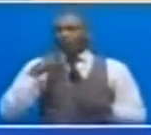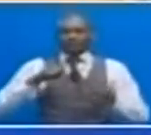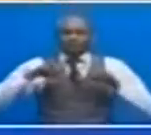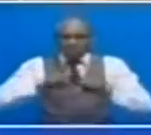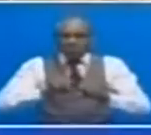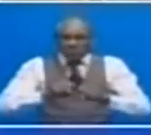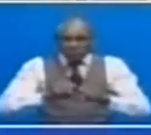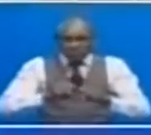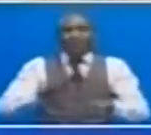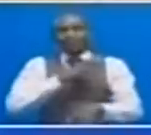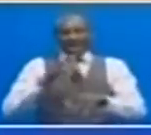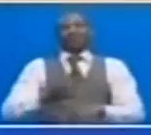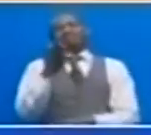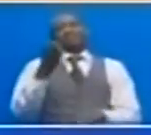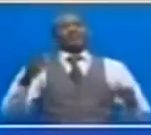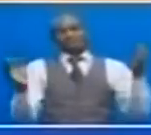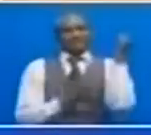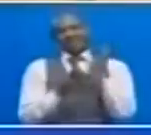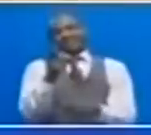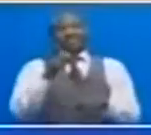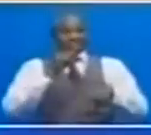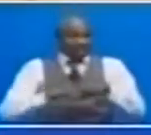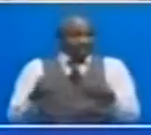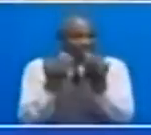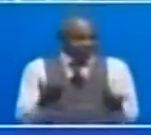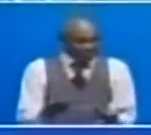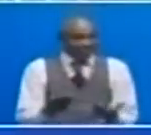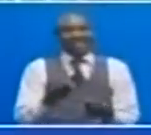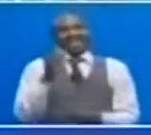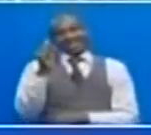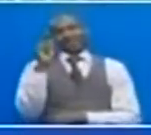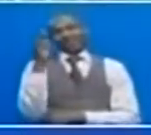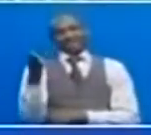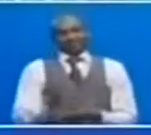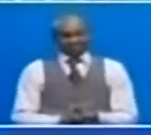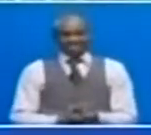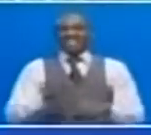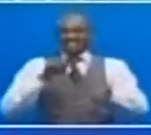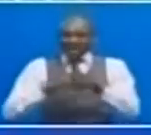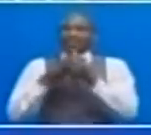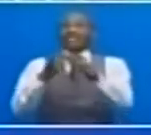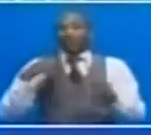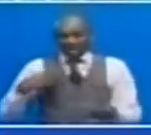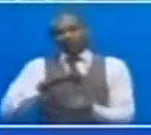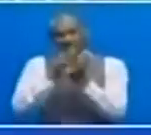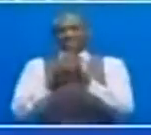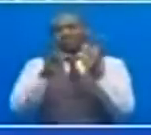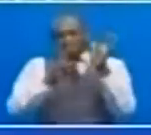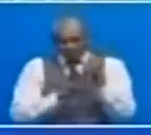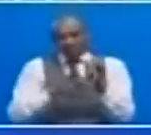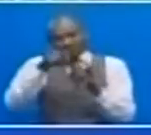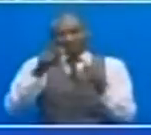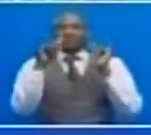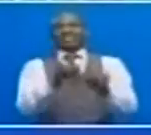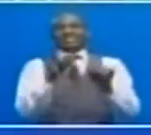to power during his historic address at the AU headquarters. When a leader tries to change the rules in the middle of the game just